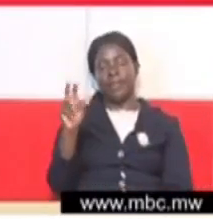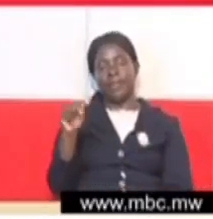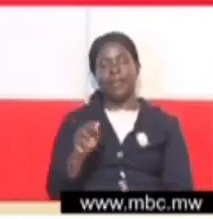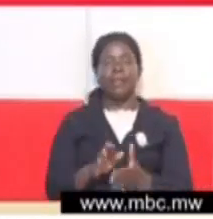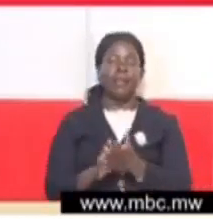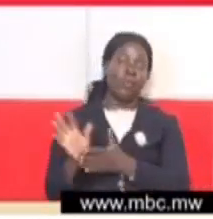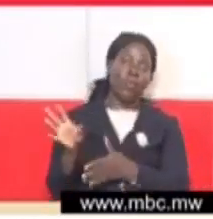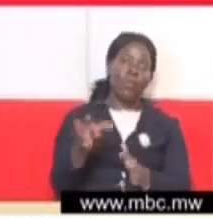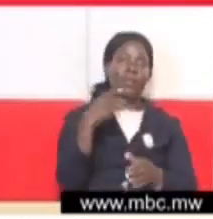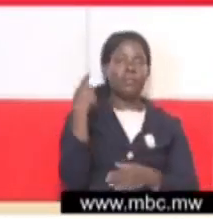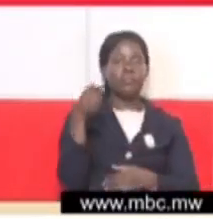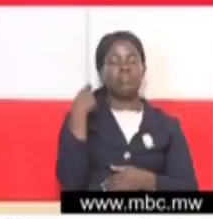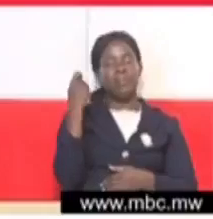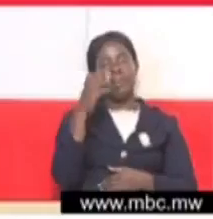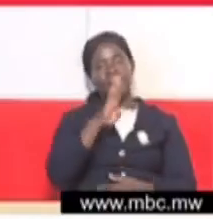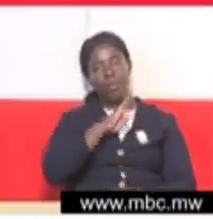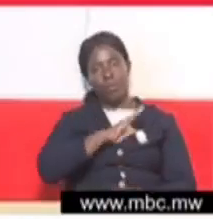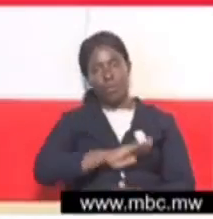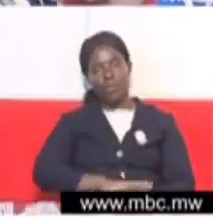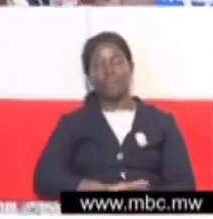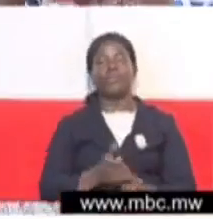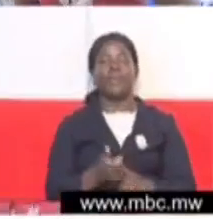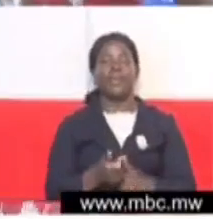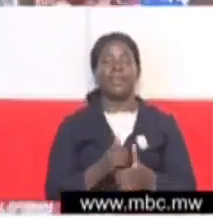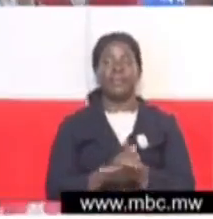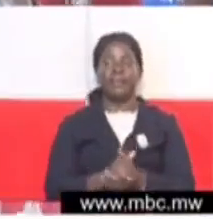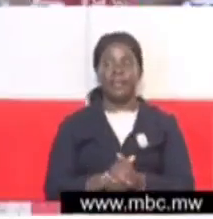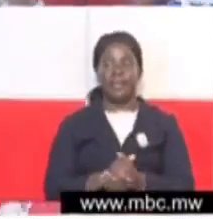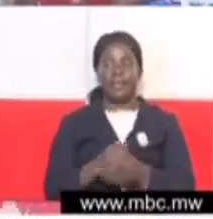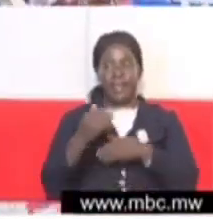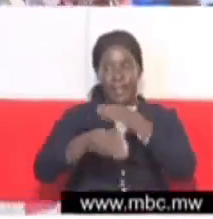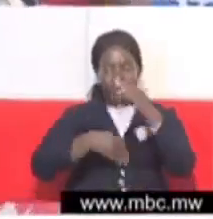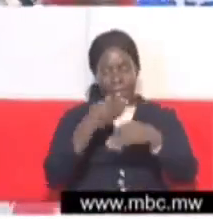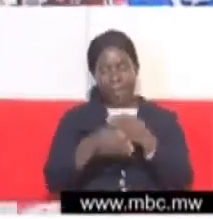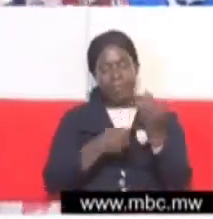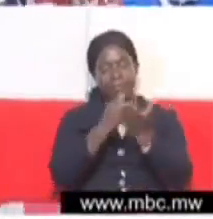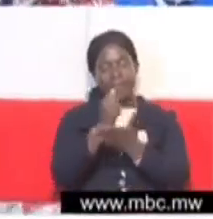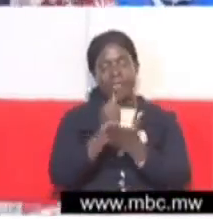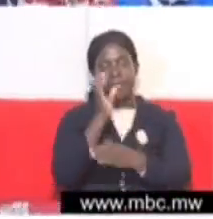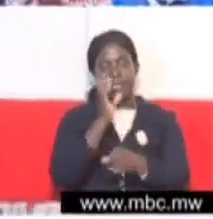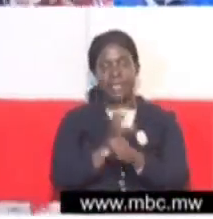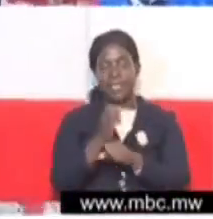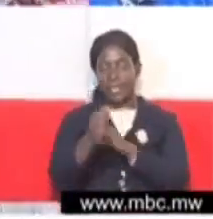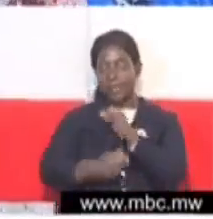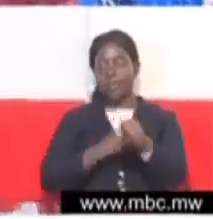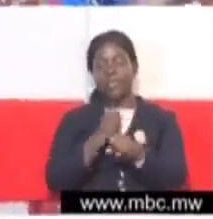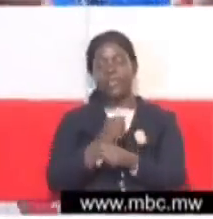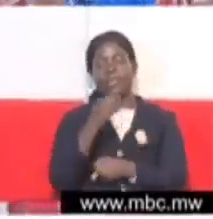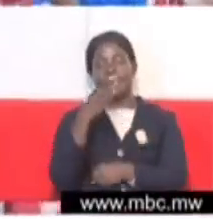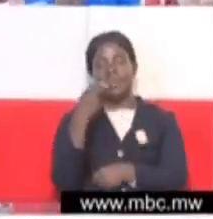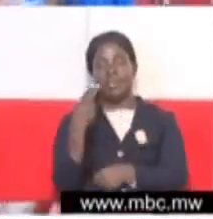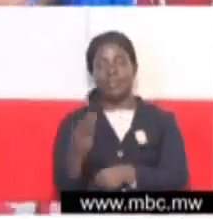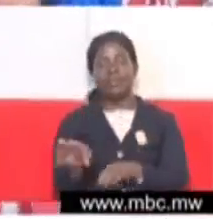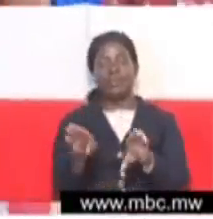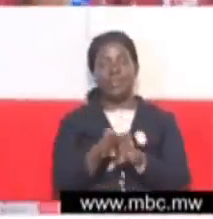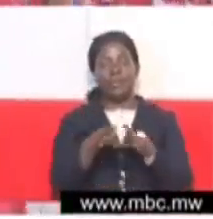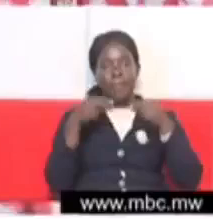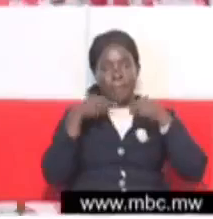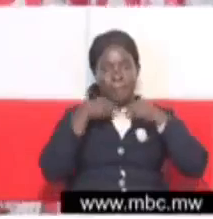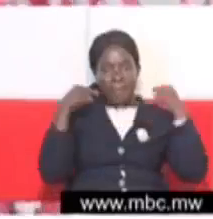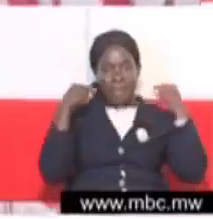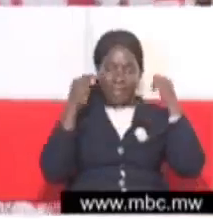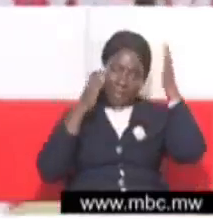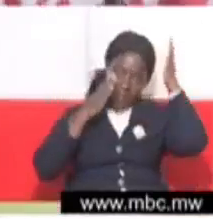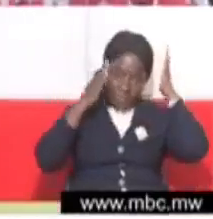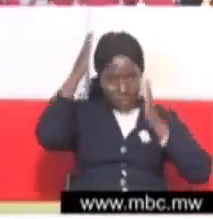retiring. Beatrice Mwape reports. After serving the Anglican Church for 42 years as priest and bishop, Right Reverend